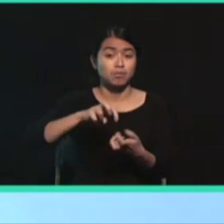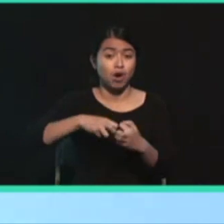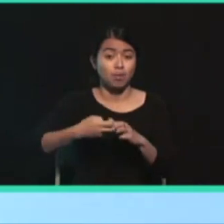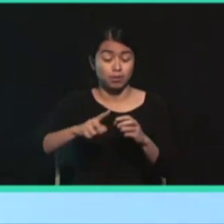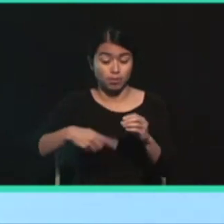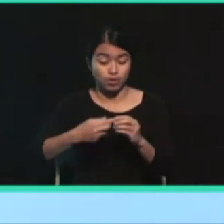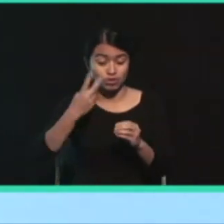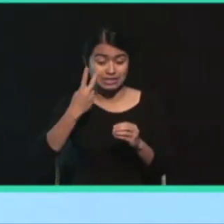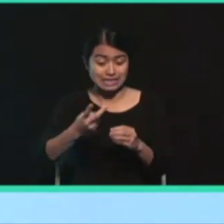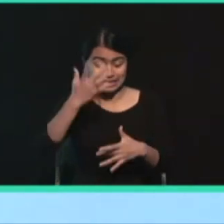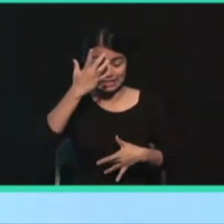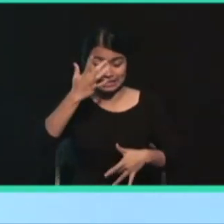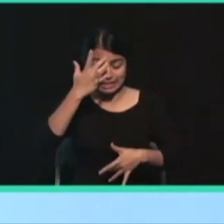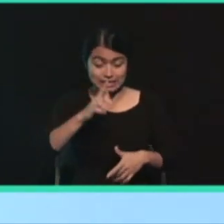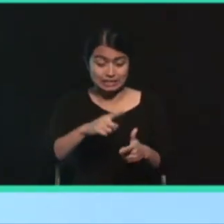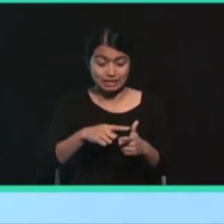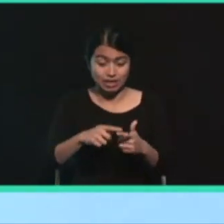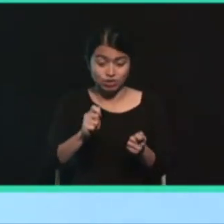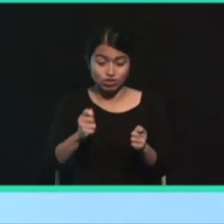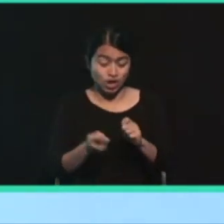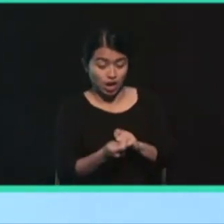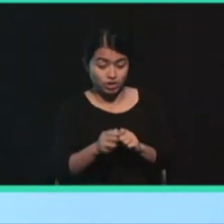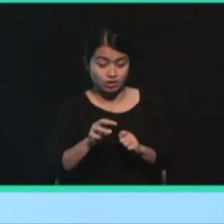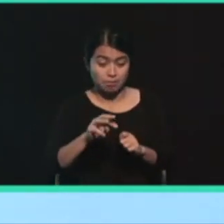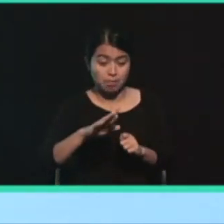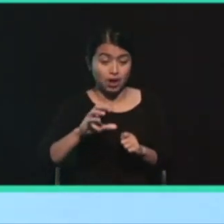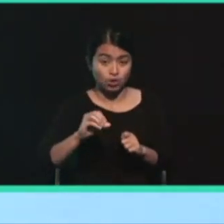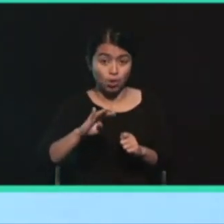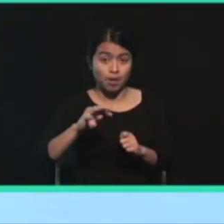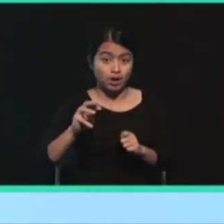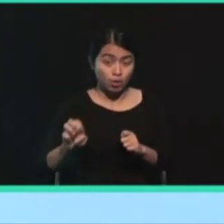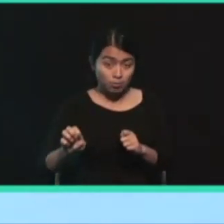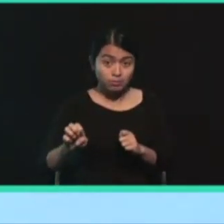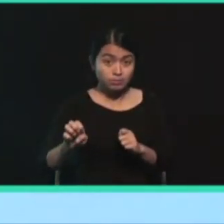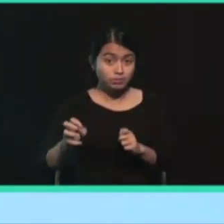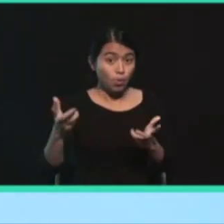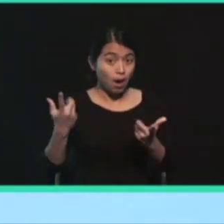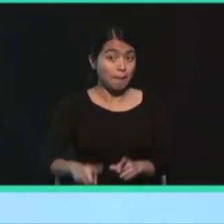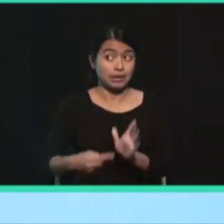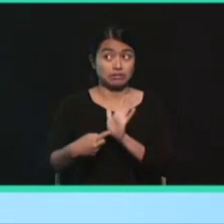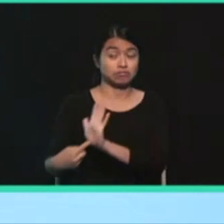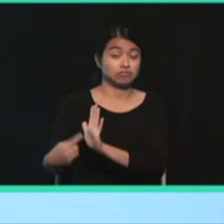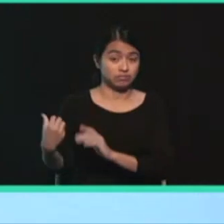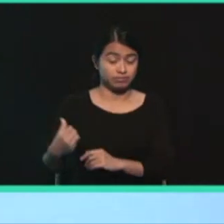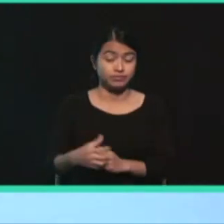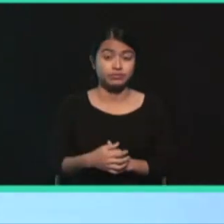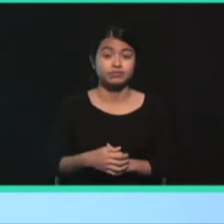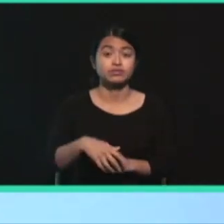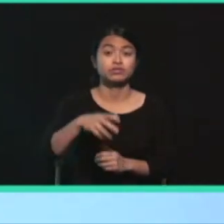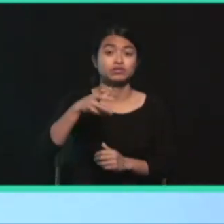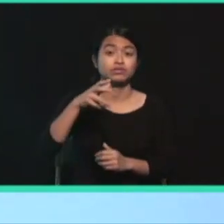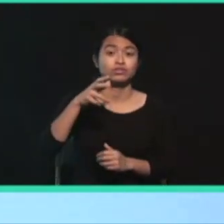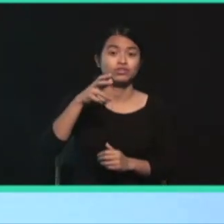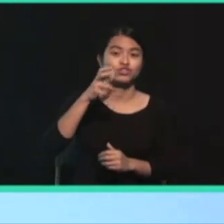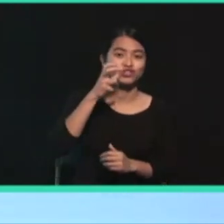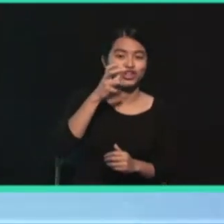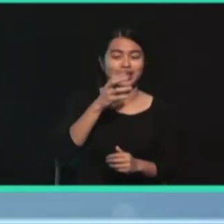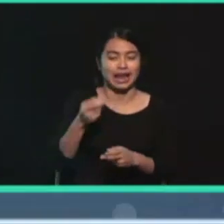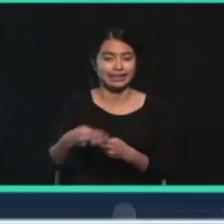at diseases and changes in the microbiome is the following, is the chicken and the egg